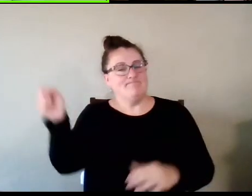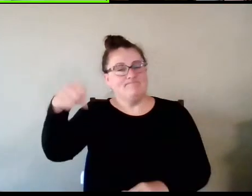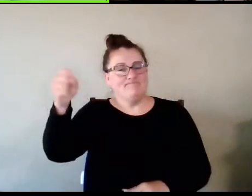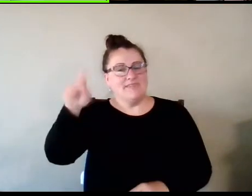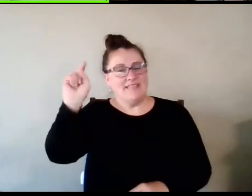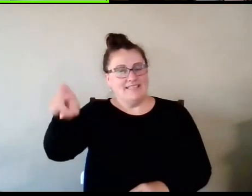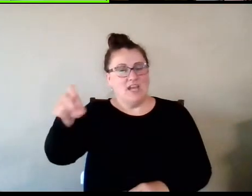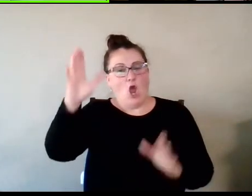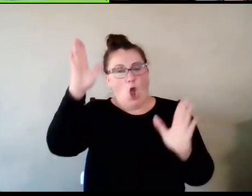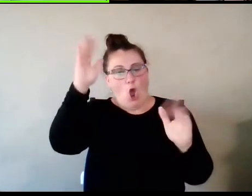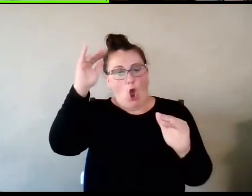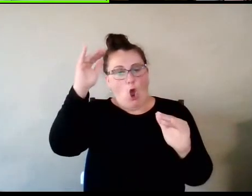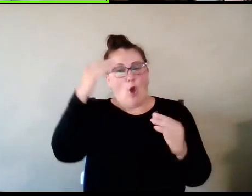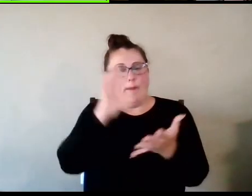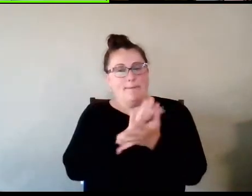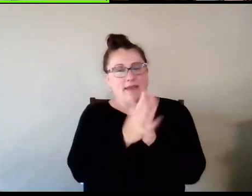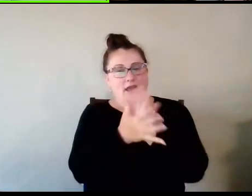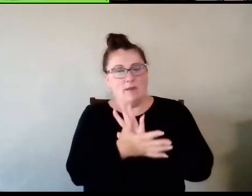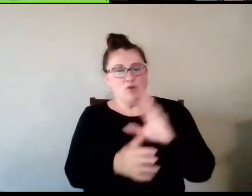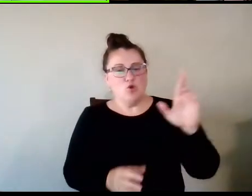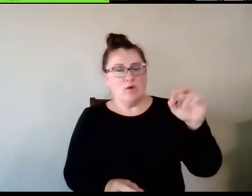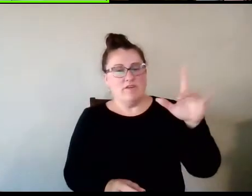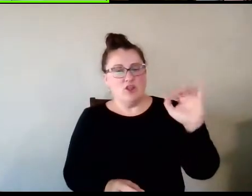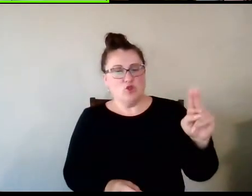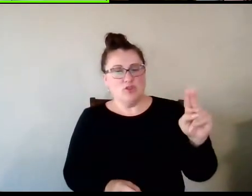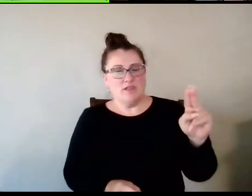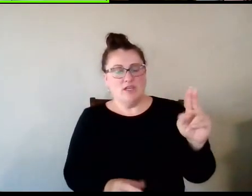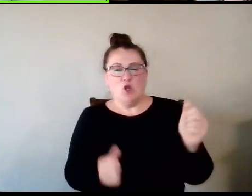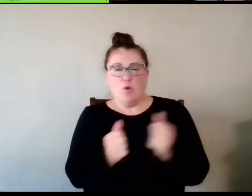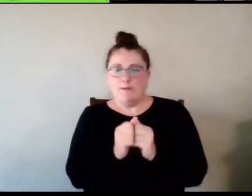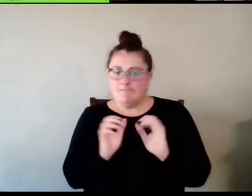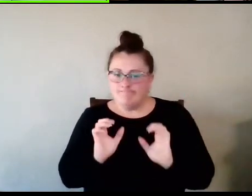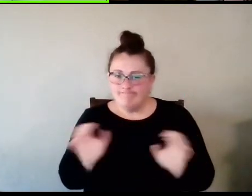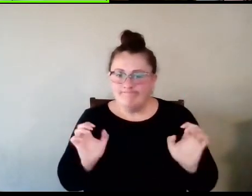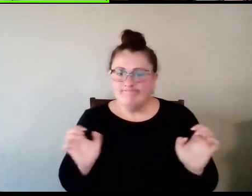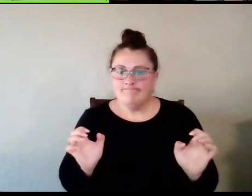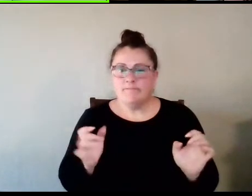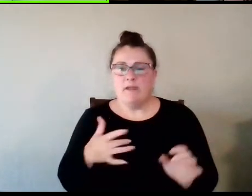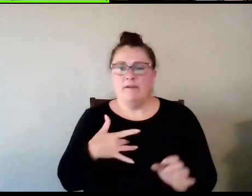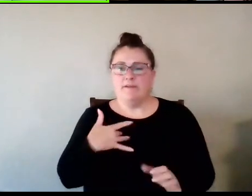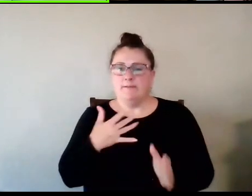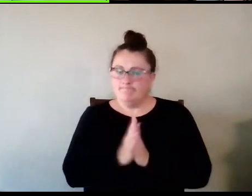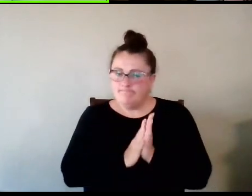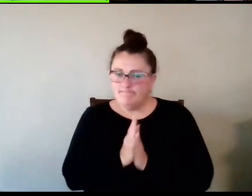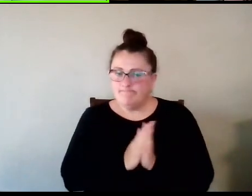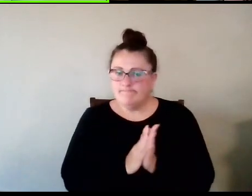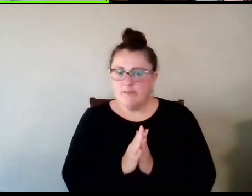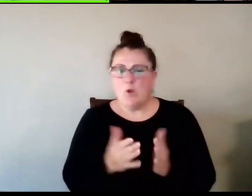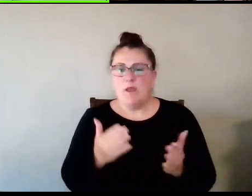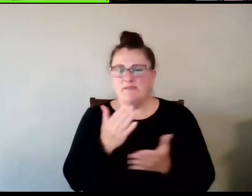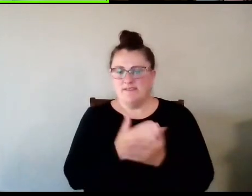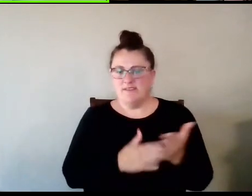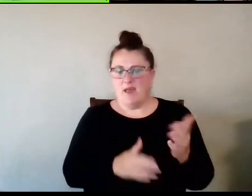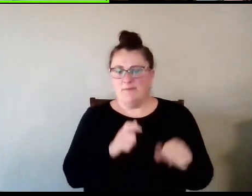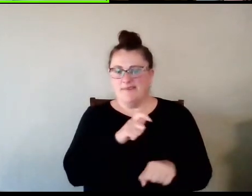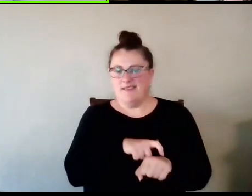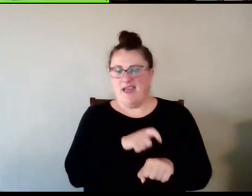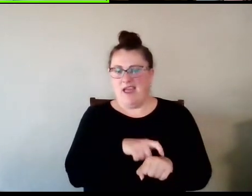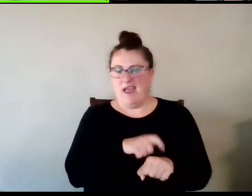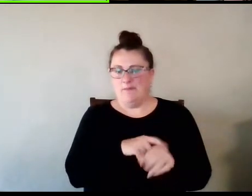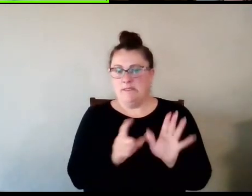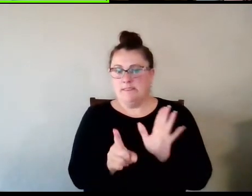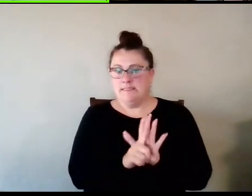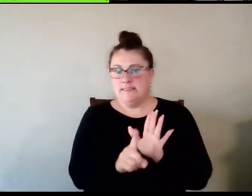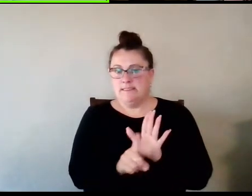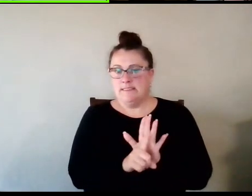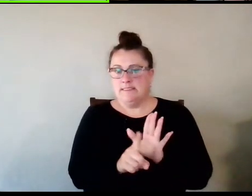revolution. I hope we make it a revolution with a sense of urgency, because there's a few ticking time bombs. If we don't take